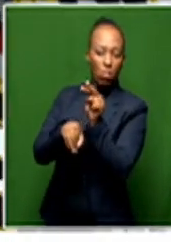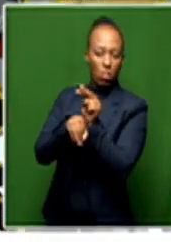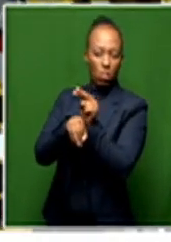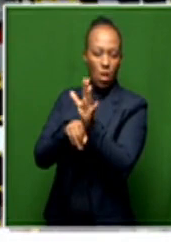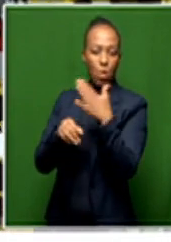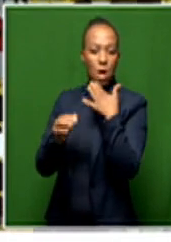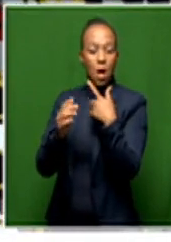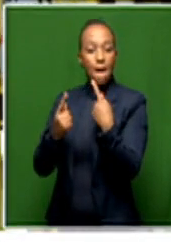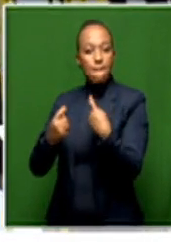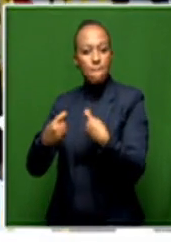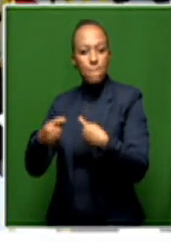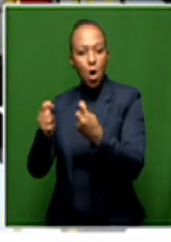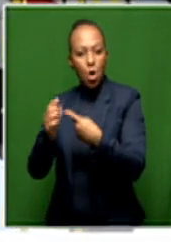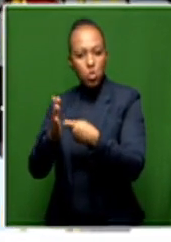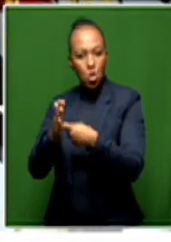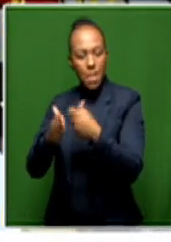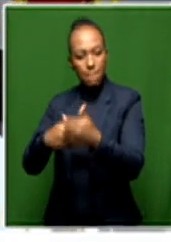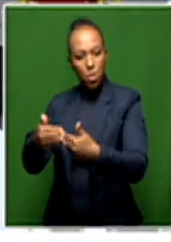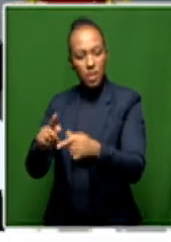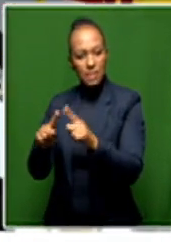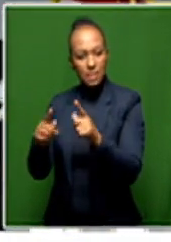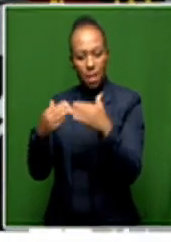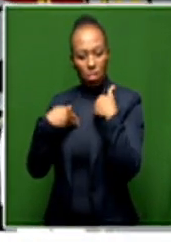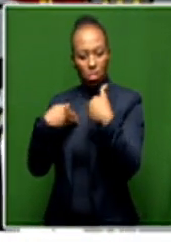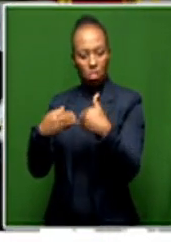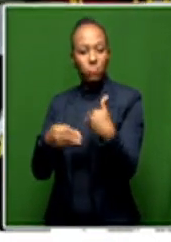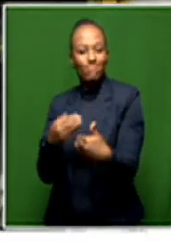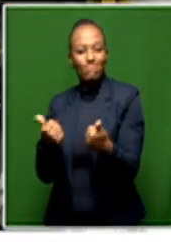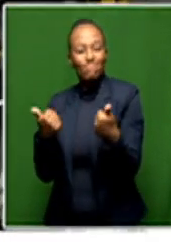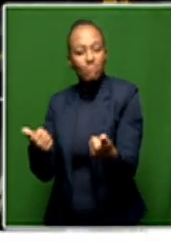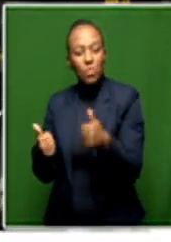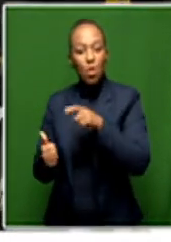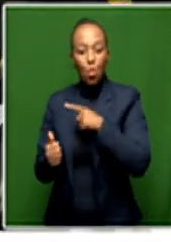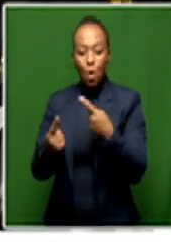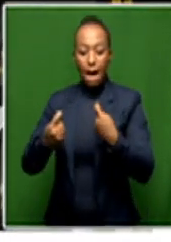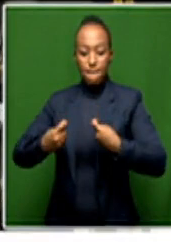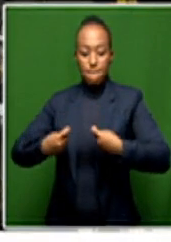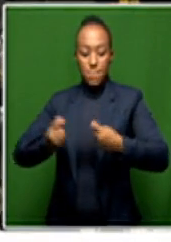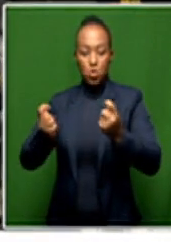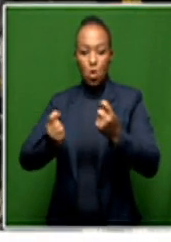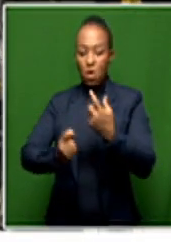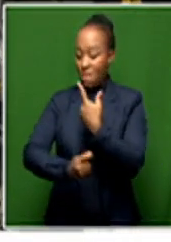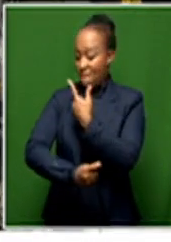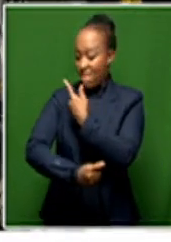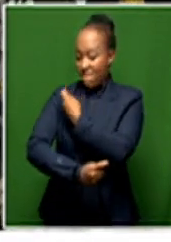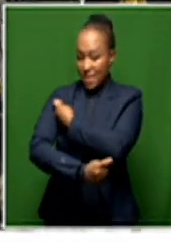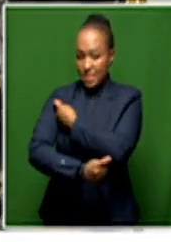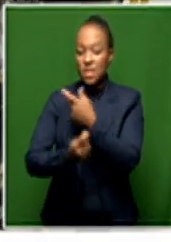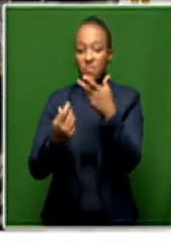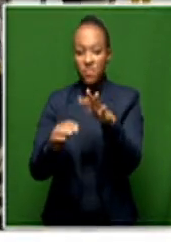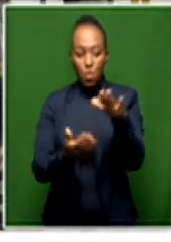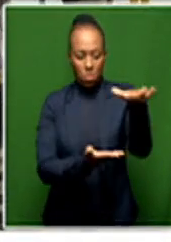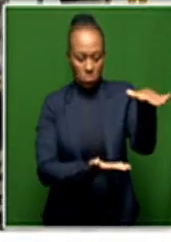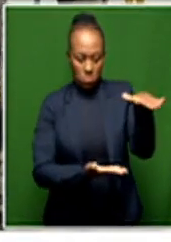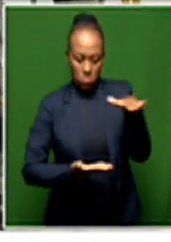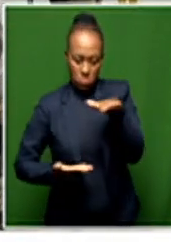procurement processes, but those have already started. Just in terms of the procurement of the vaccines themselves, the first batch